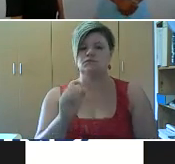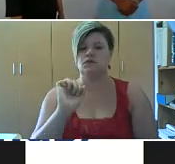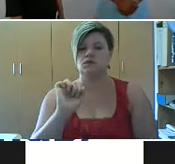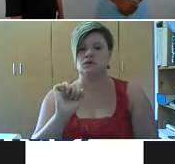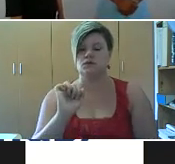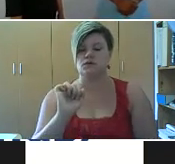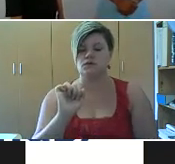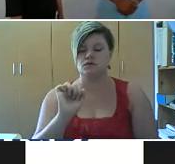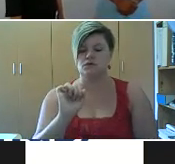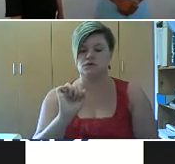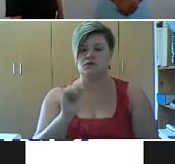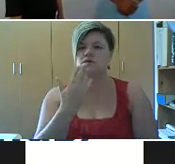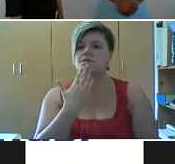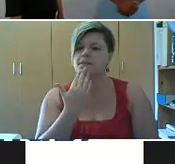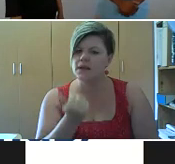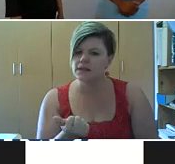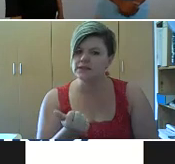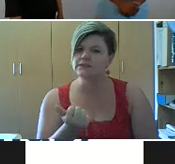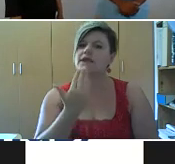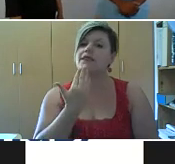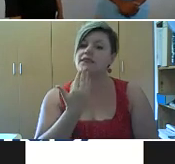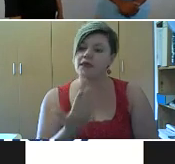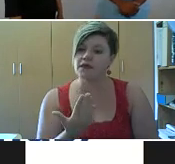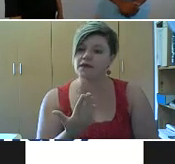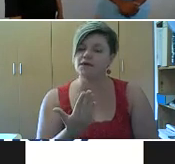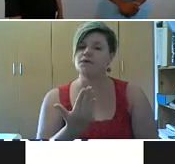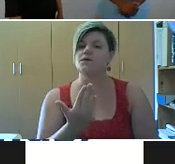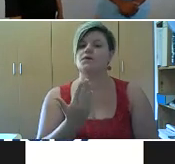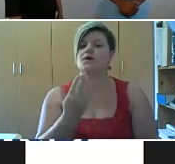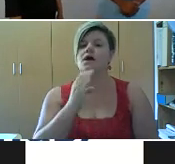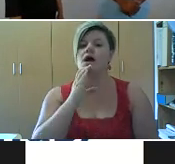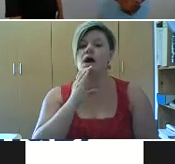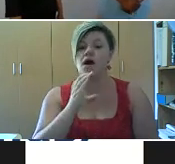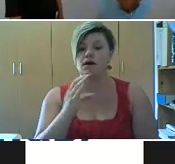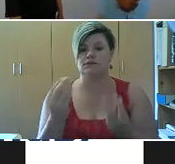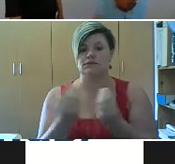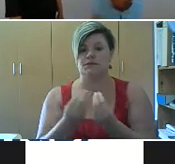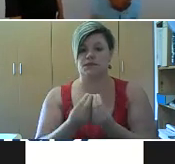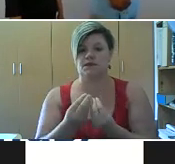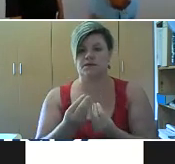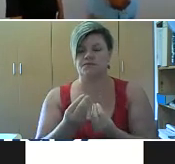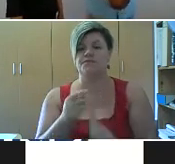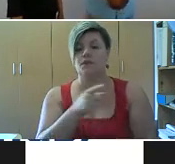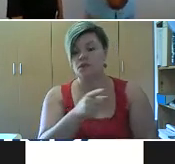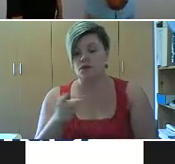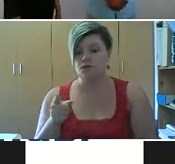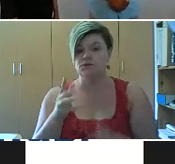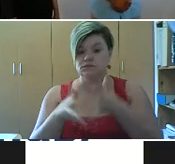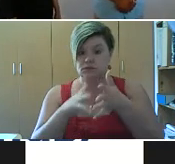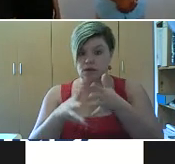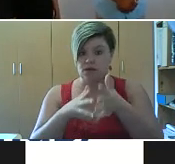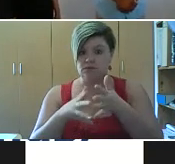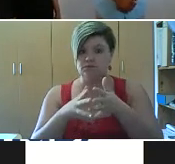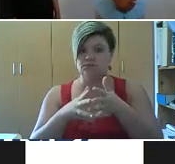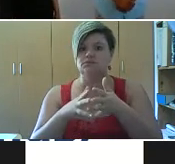you say please, when you say thank you, when you ask something, those signs typically